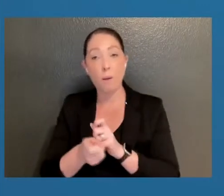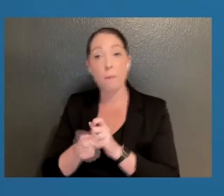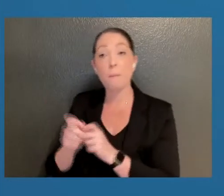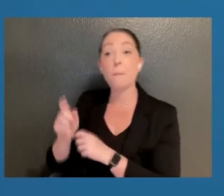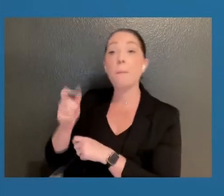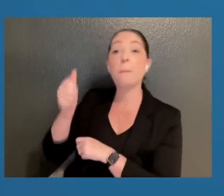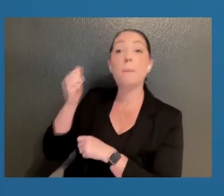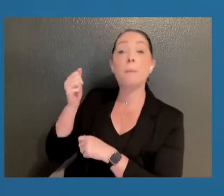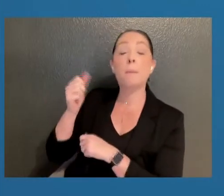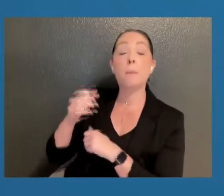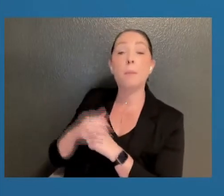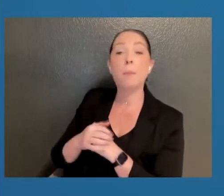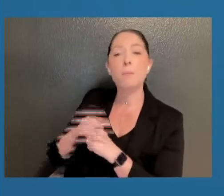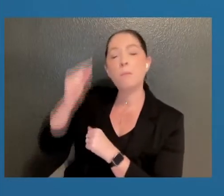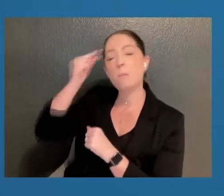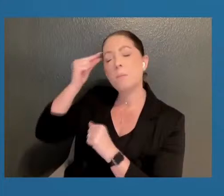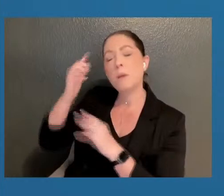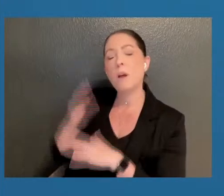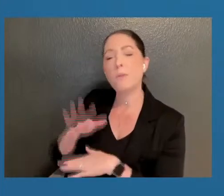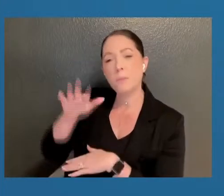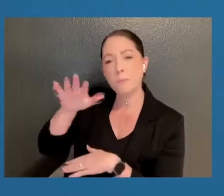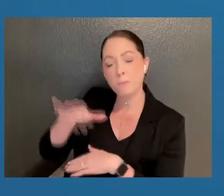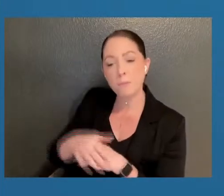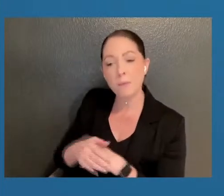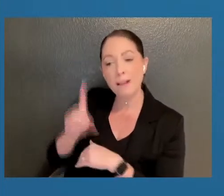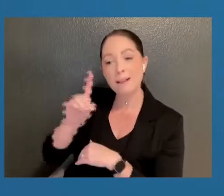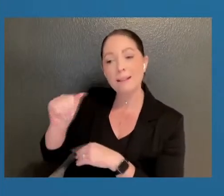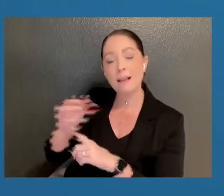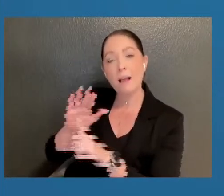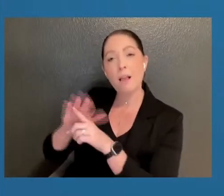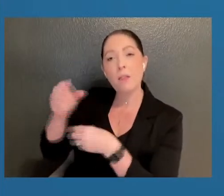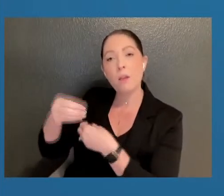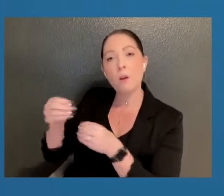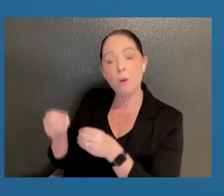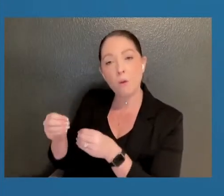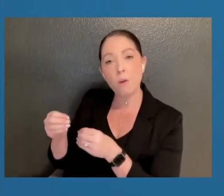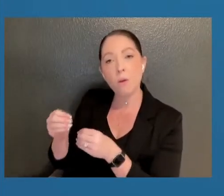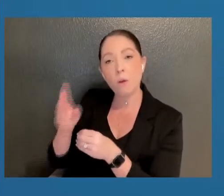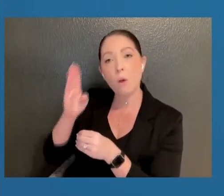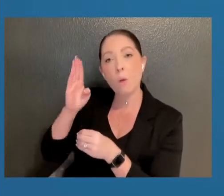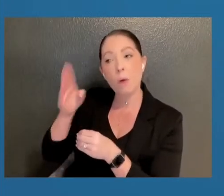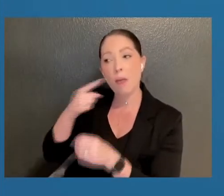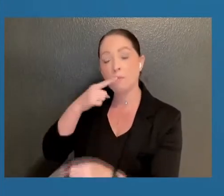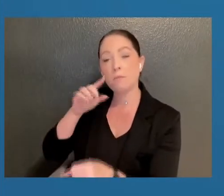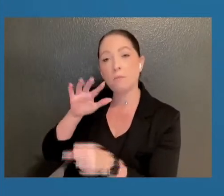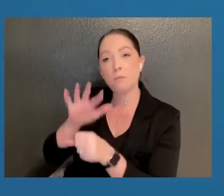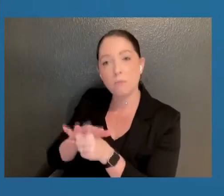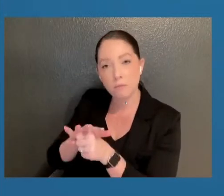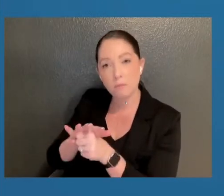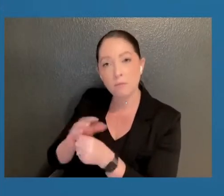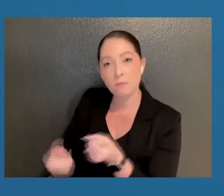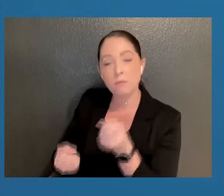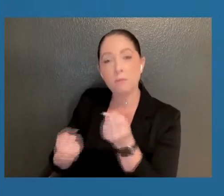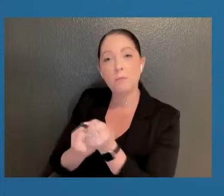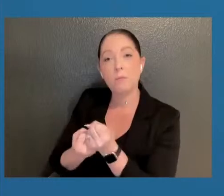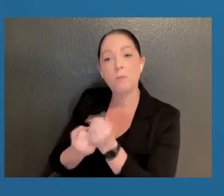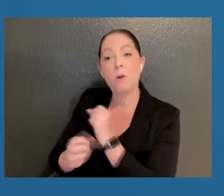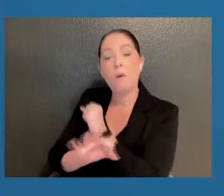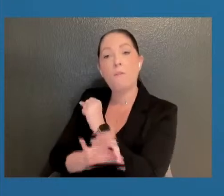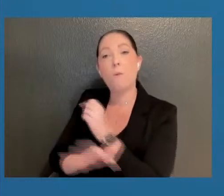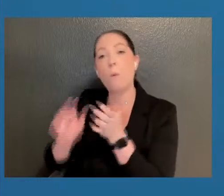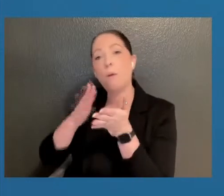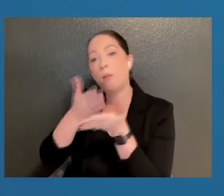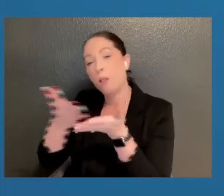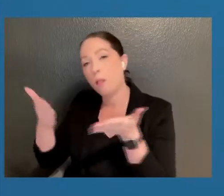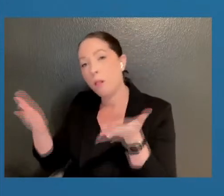Andrew. Governor, will the DA's office will DAs commit to forwarding material that you receive from the police